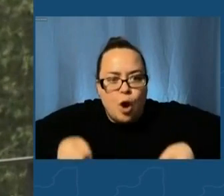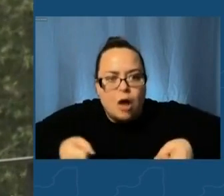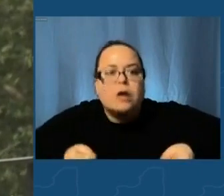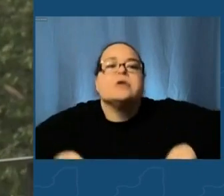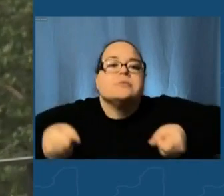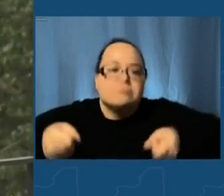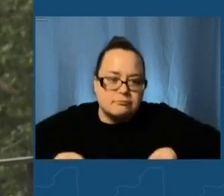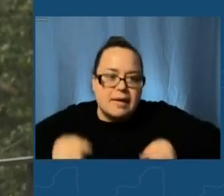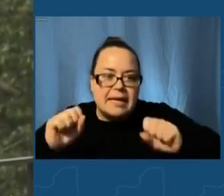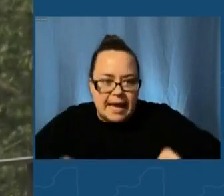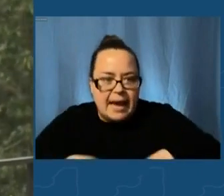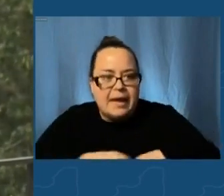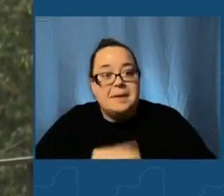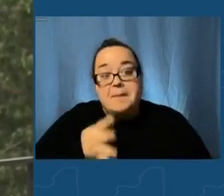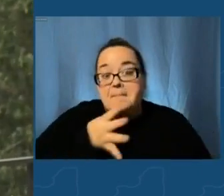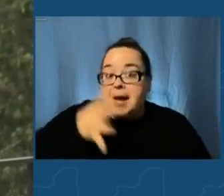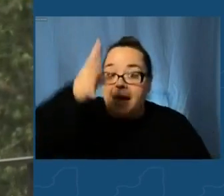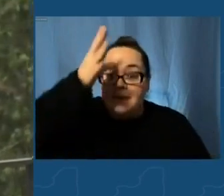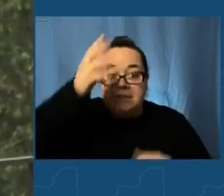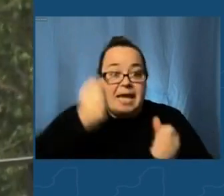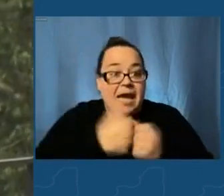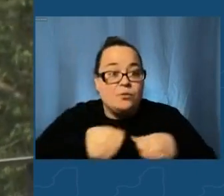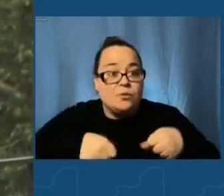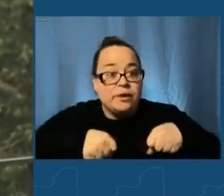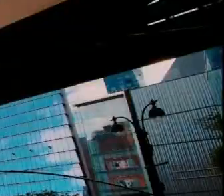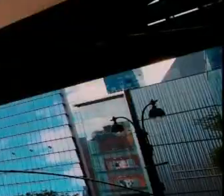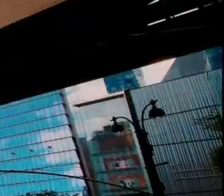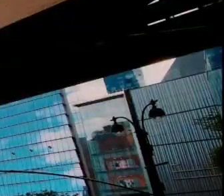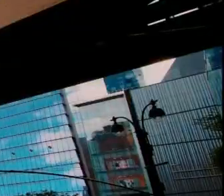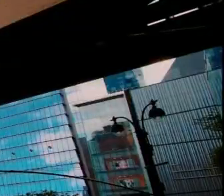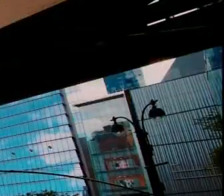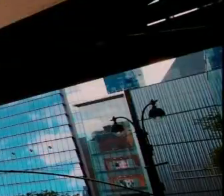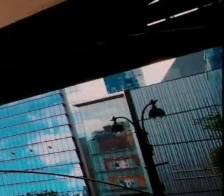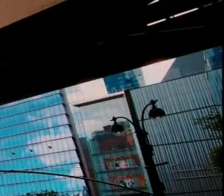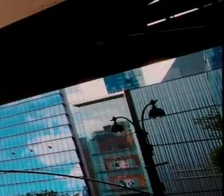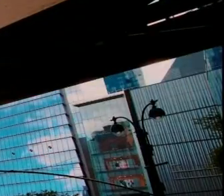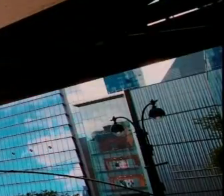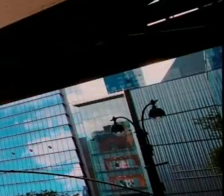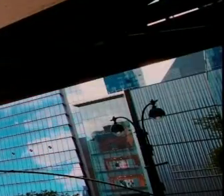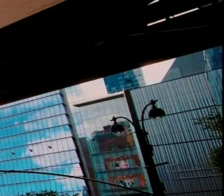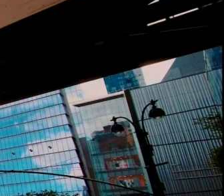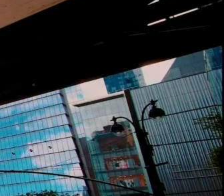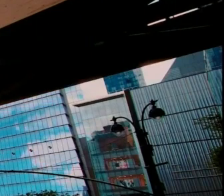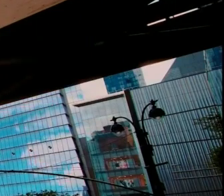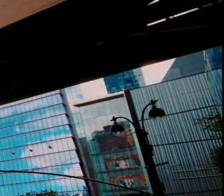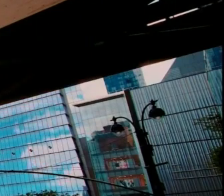pushing strollers with babies. This is where we want people to come. The second